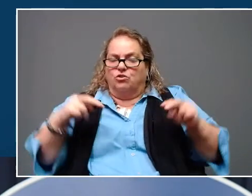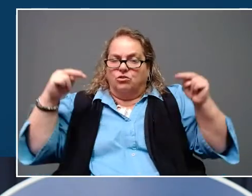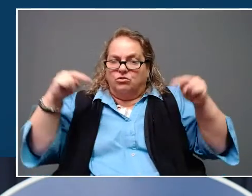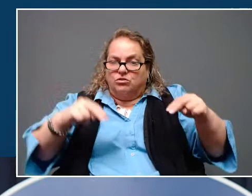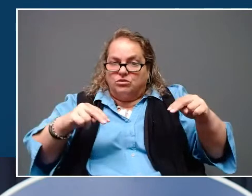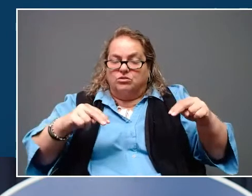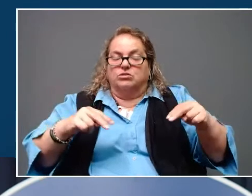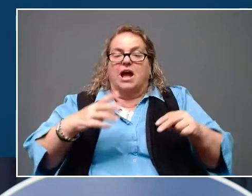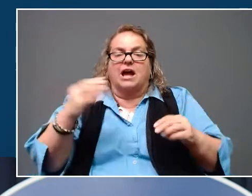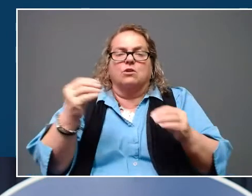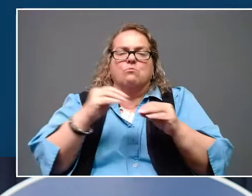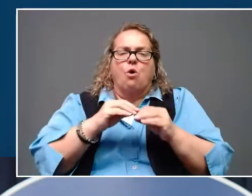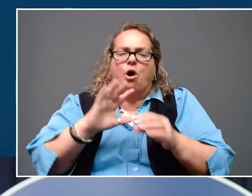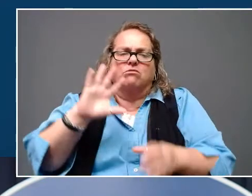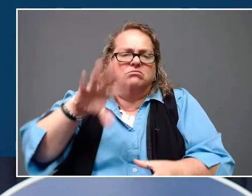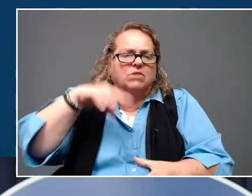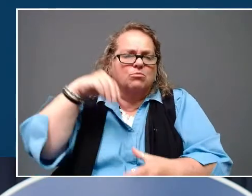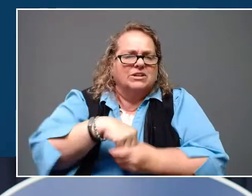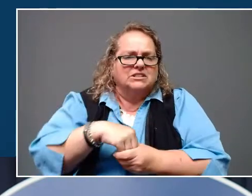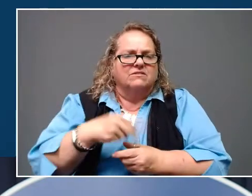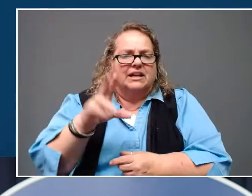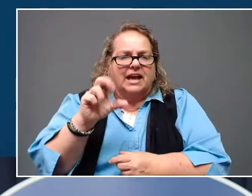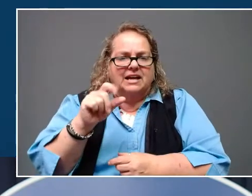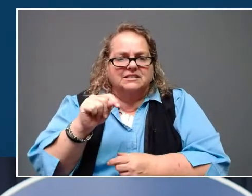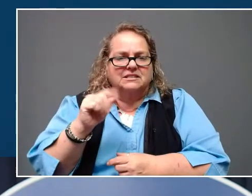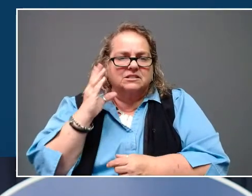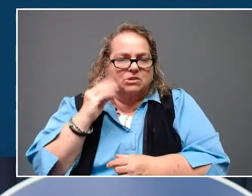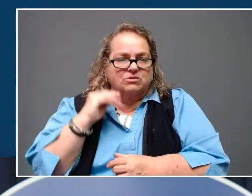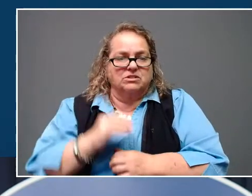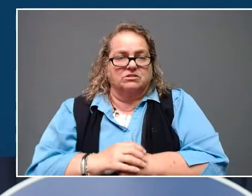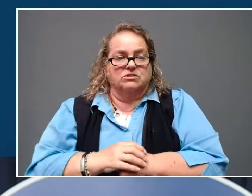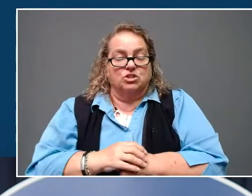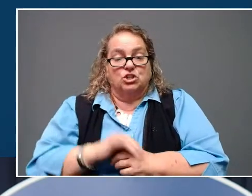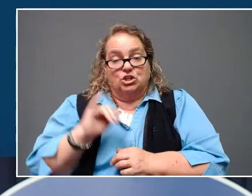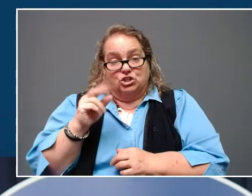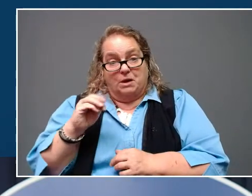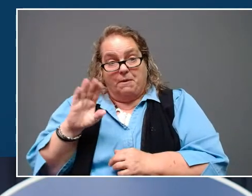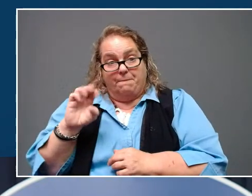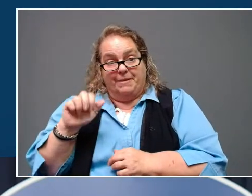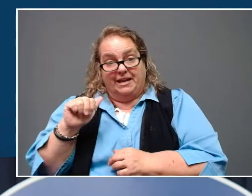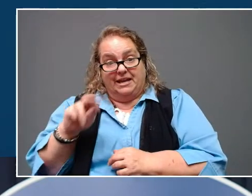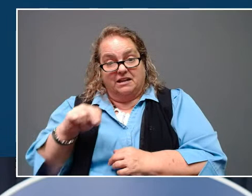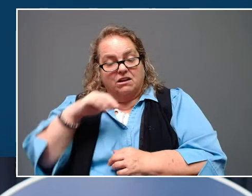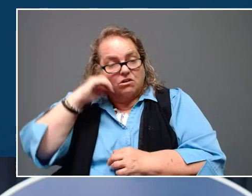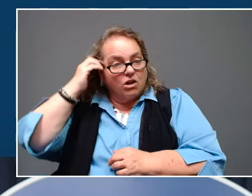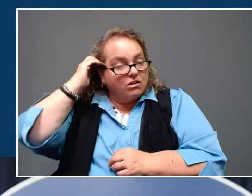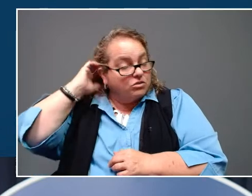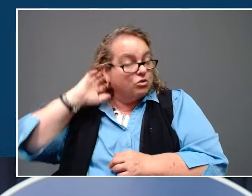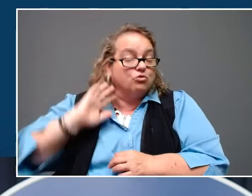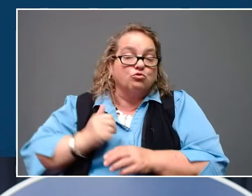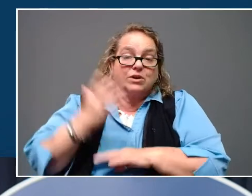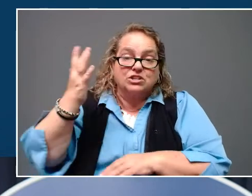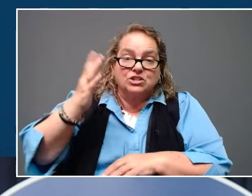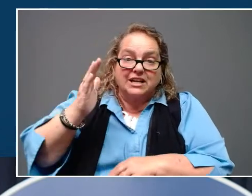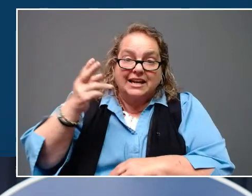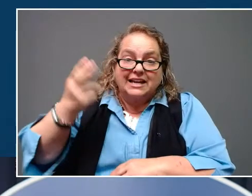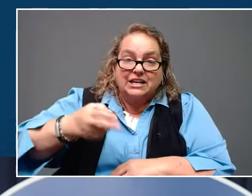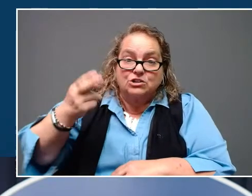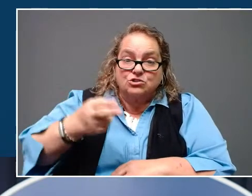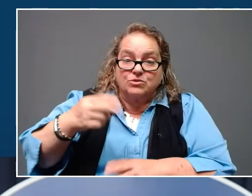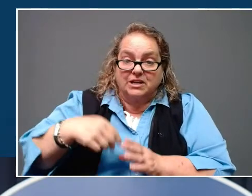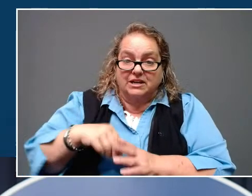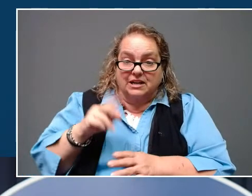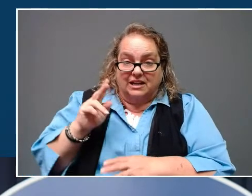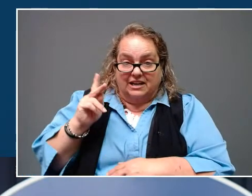experience. Jim Beam has an incredibly rich history in the Commonwealth with 8 generations of distillers. We have 2